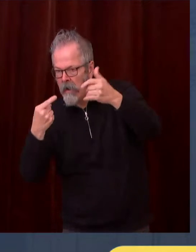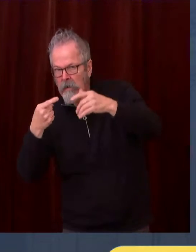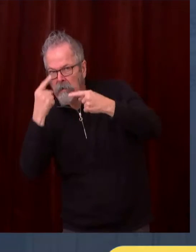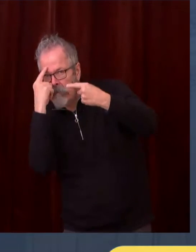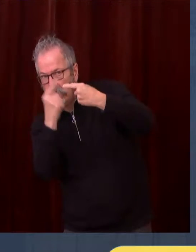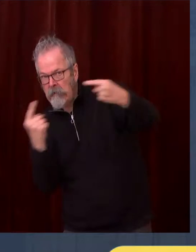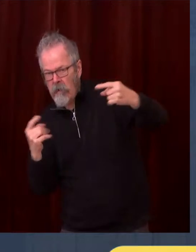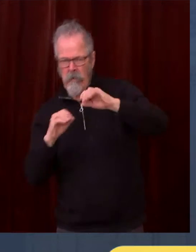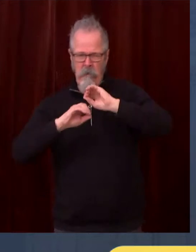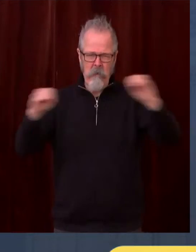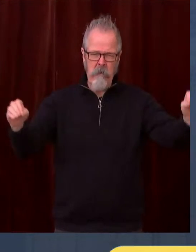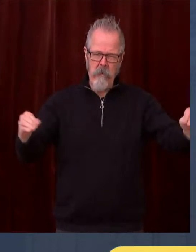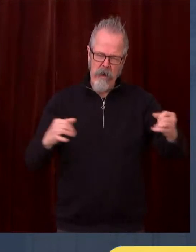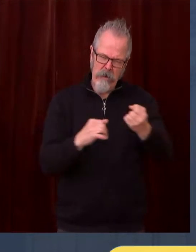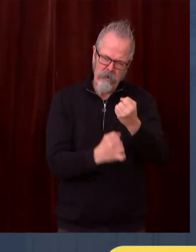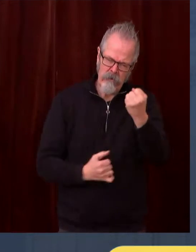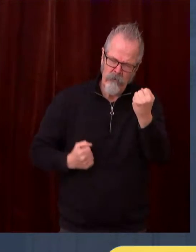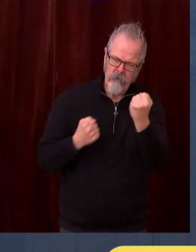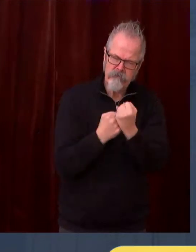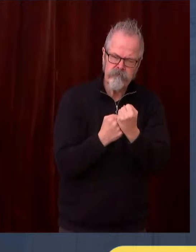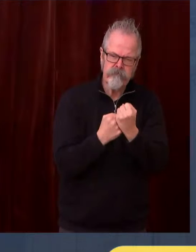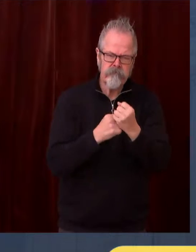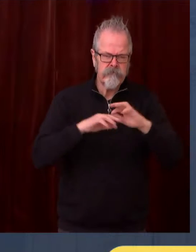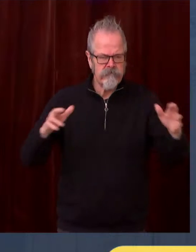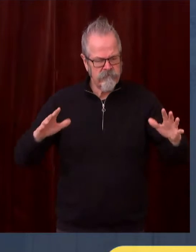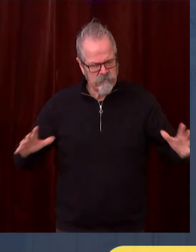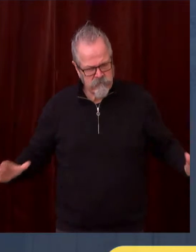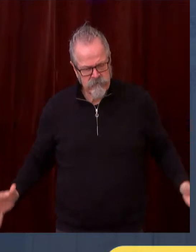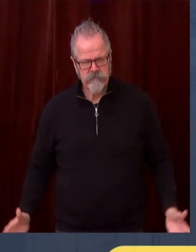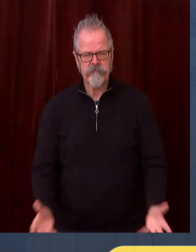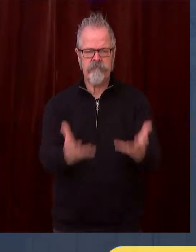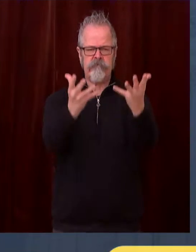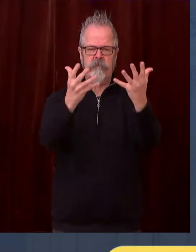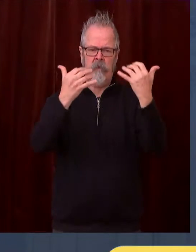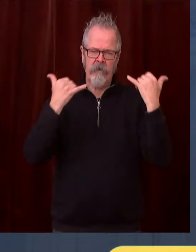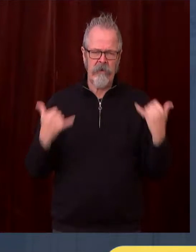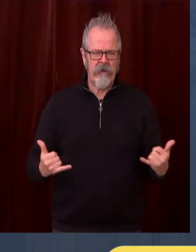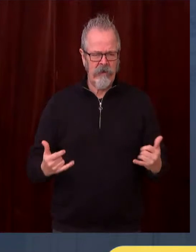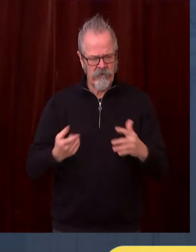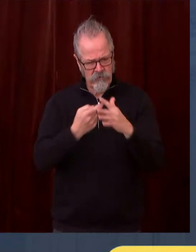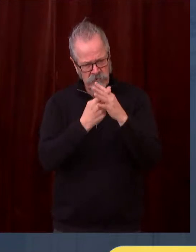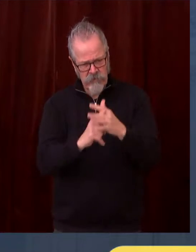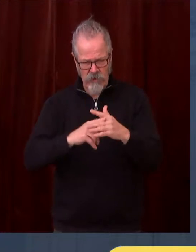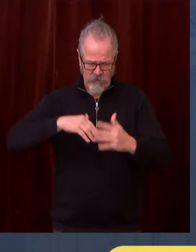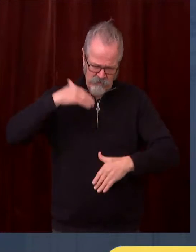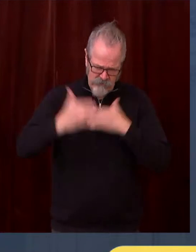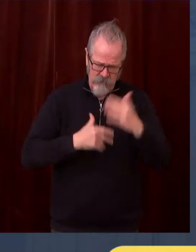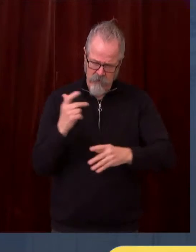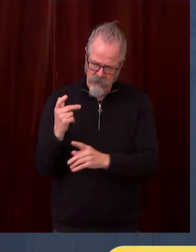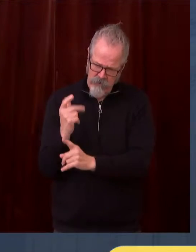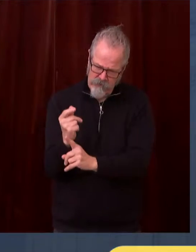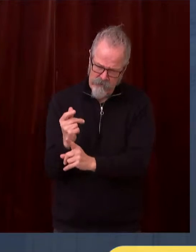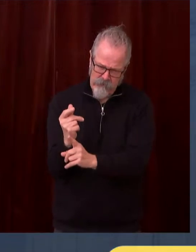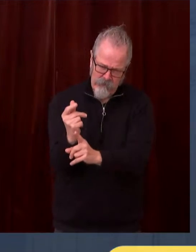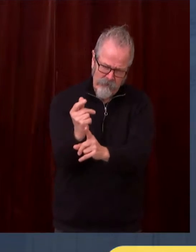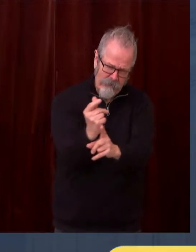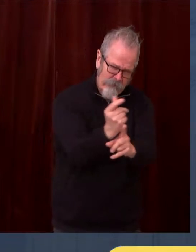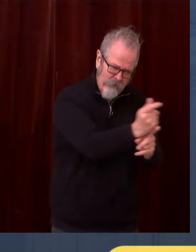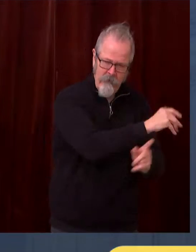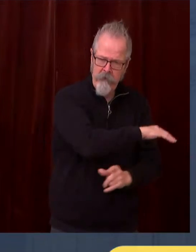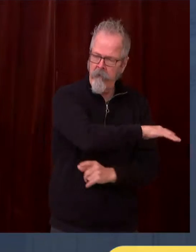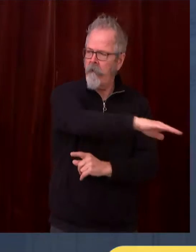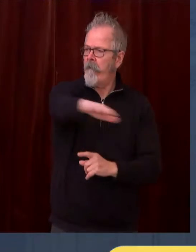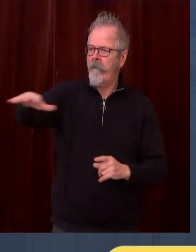vaccine. This was a 17-member work group. These members have diverse relevant expertise